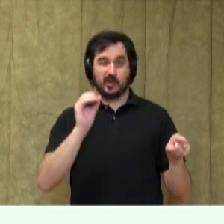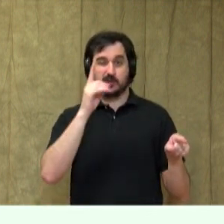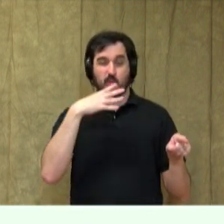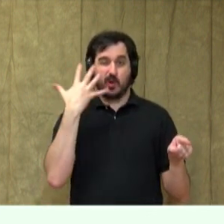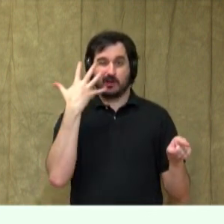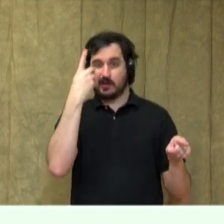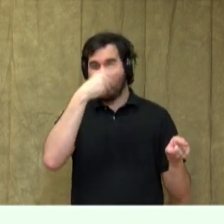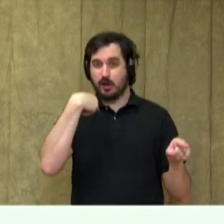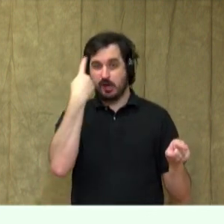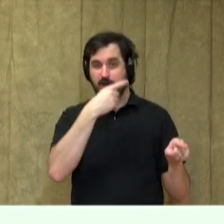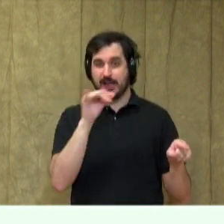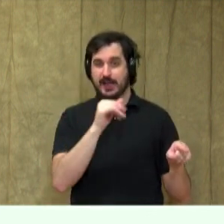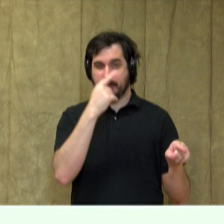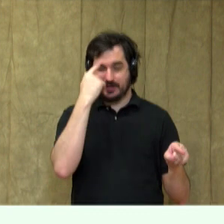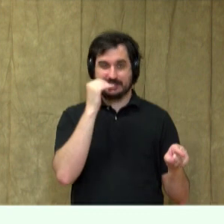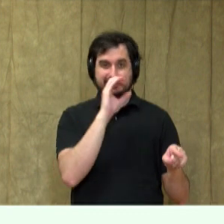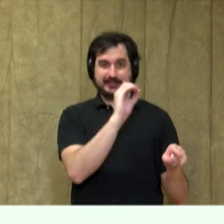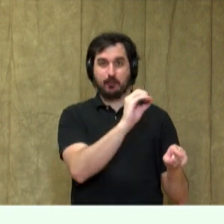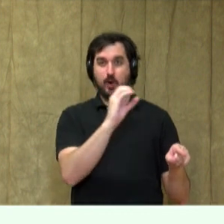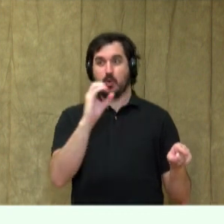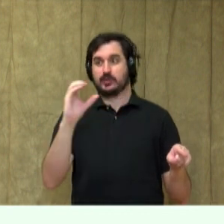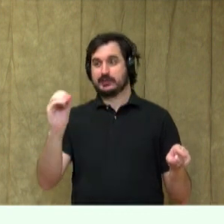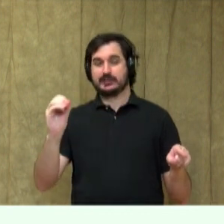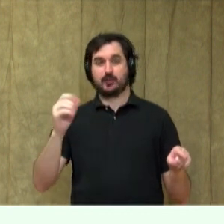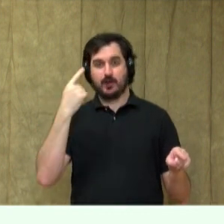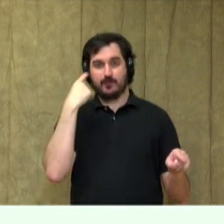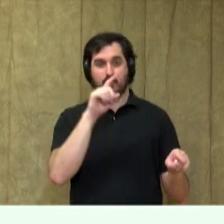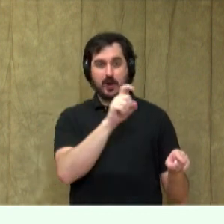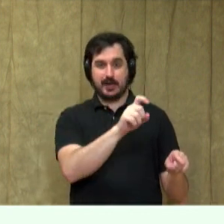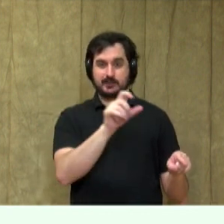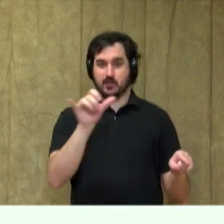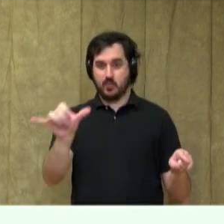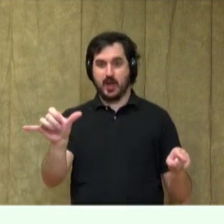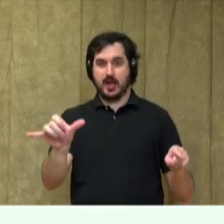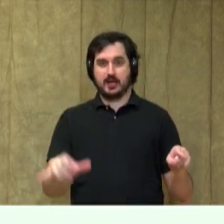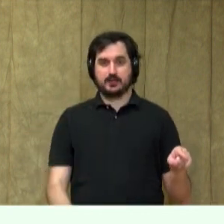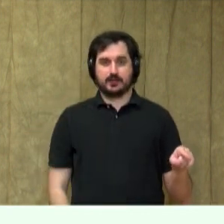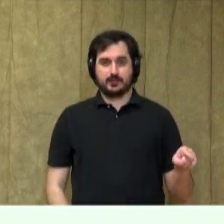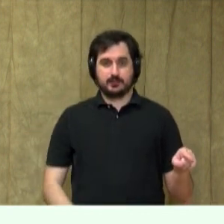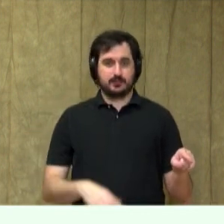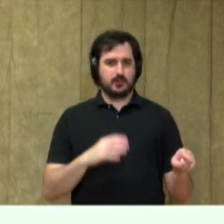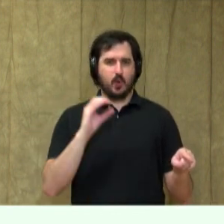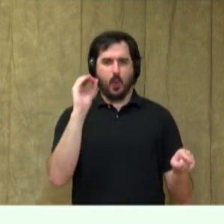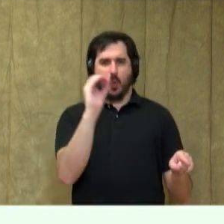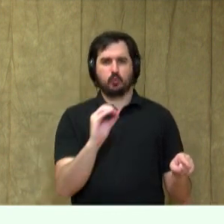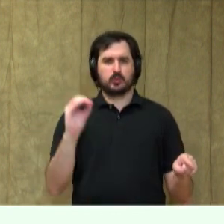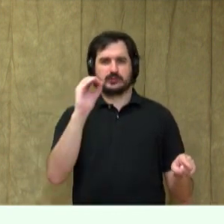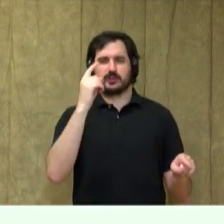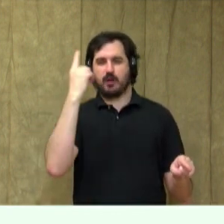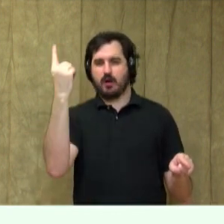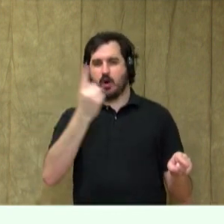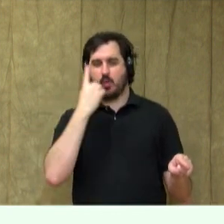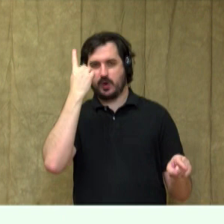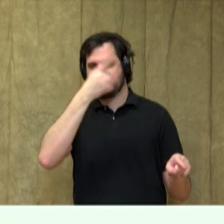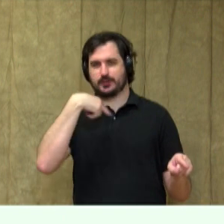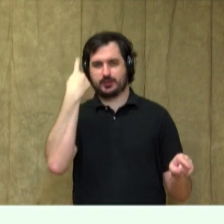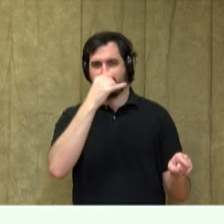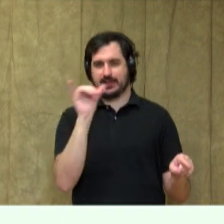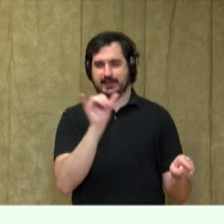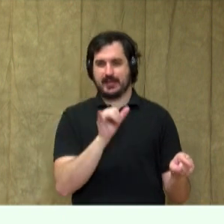0 for X and the 0 for Y, the origin is labeled like this.